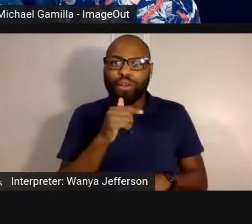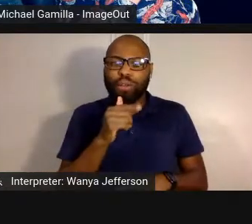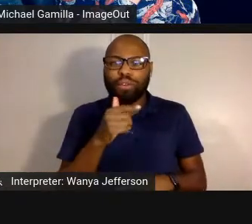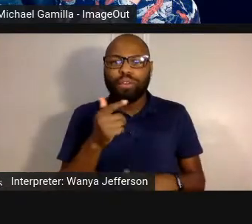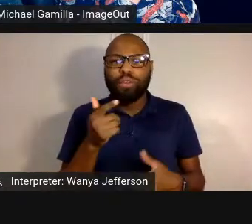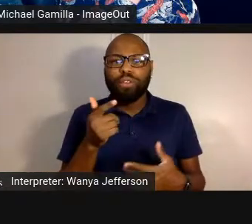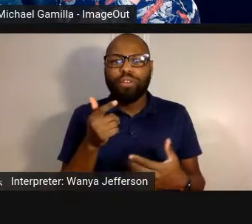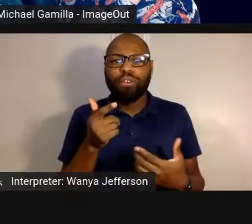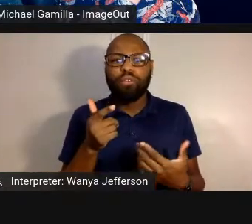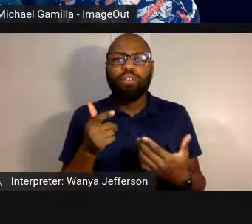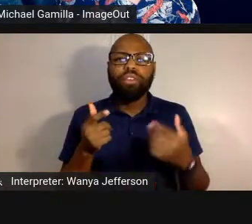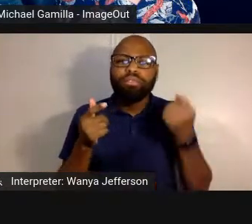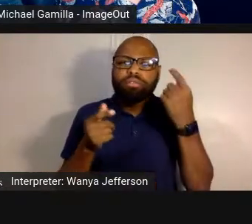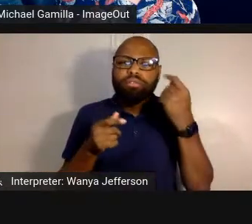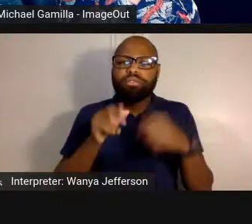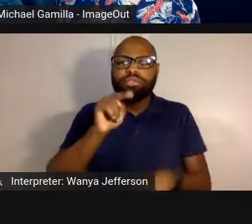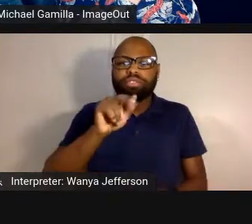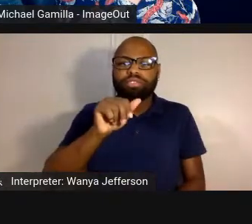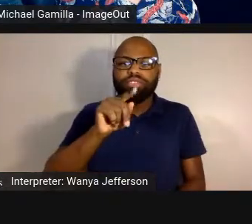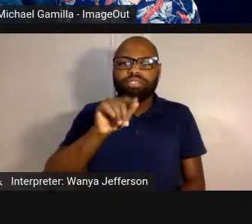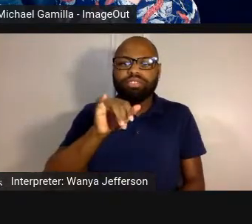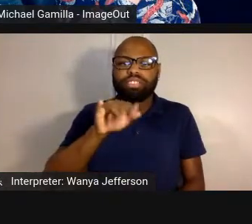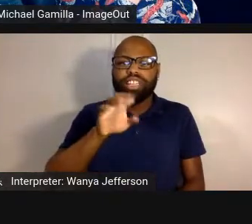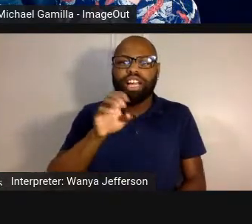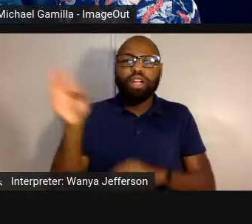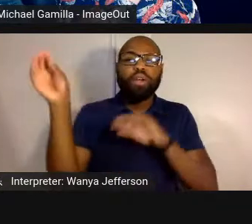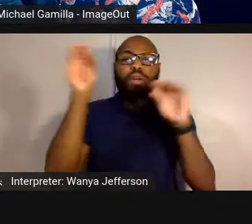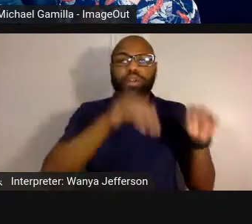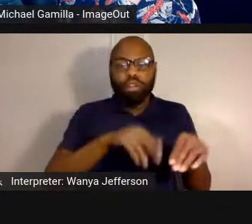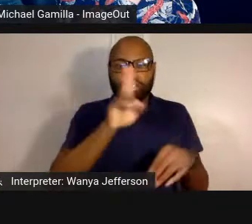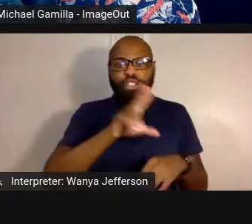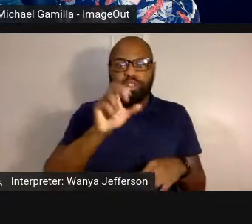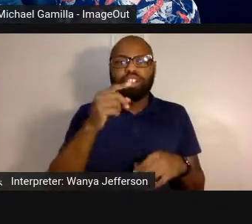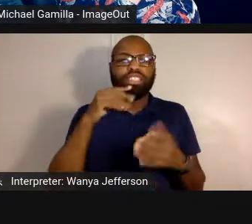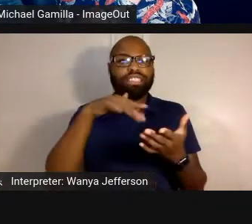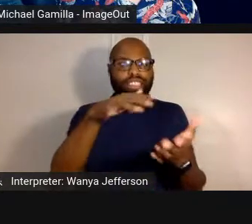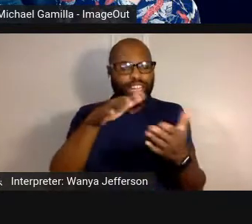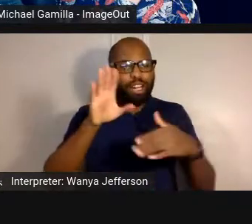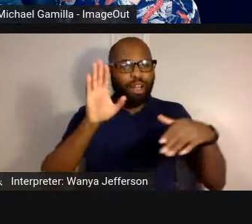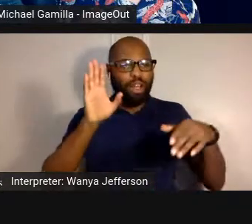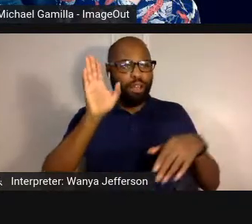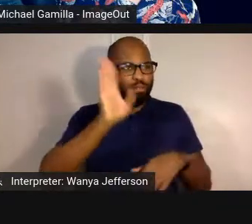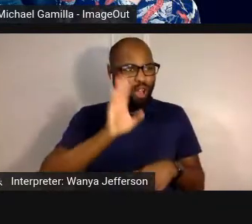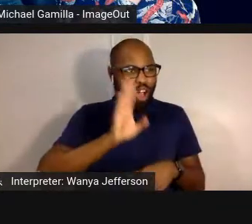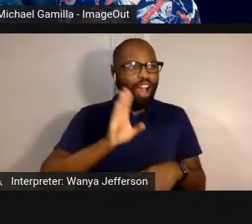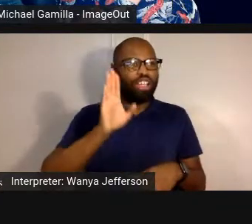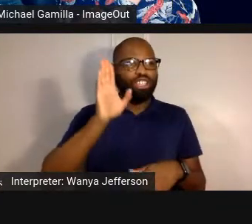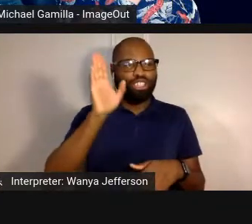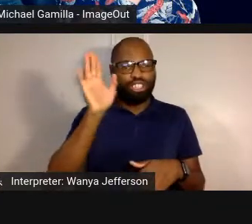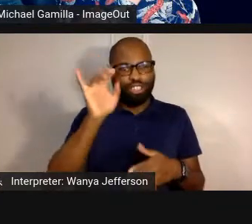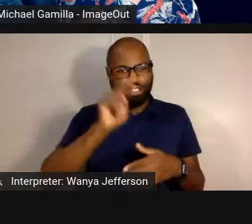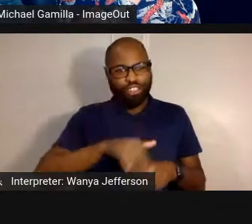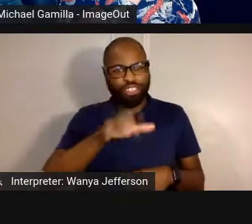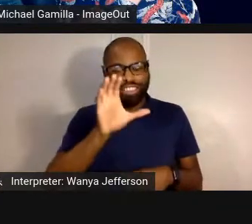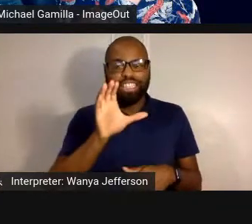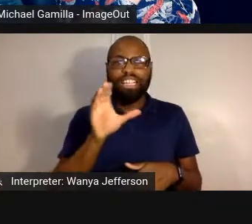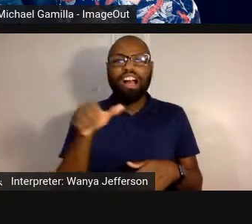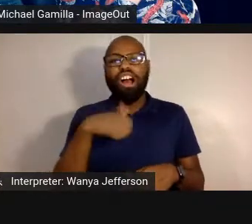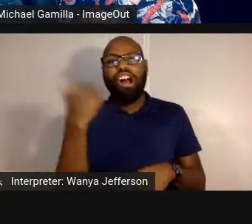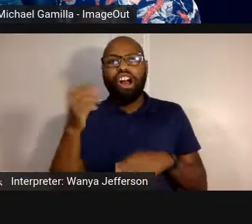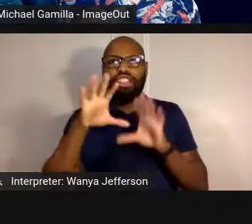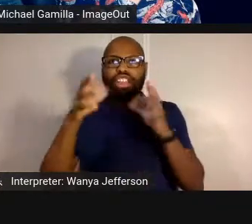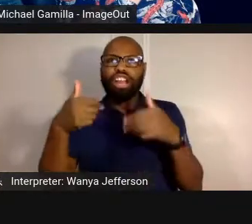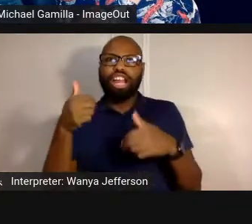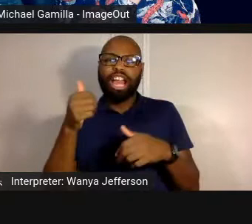Well, Nathalie immigrated to the United States. She studied in Boston and New York. Some of our other cast members also studied in Florida, in